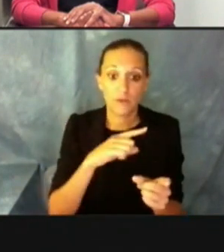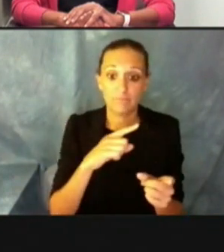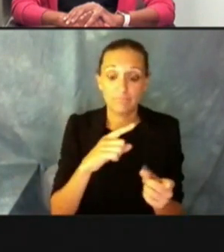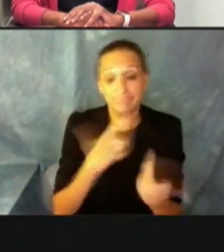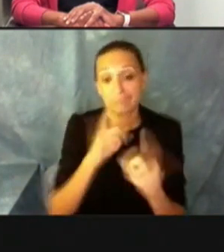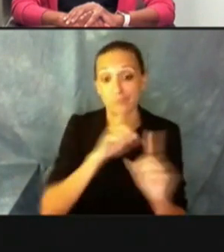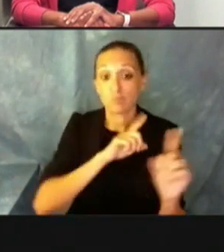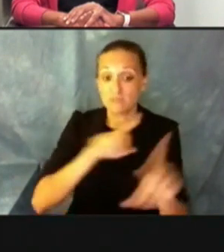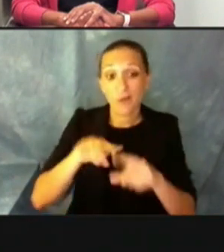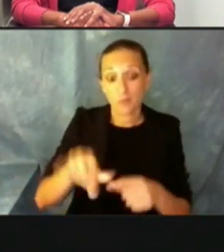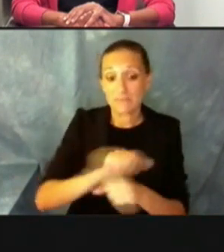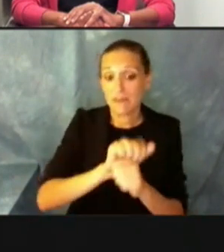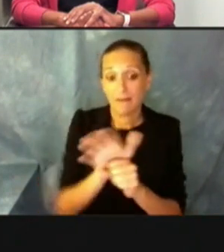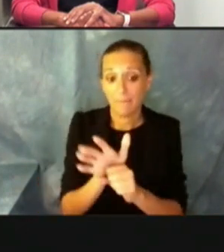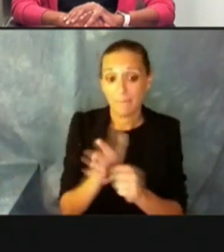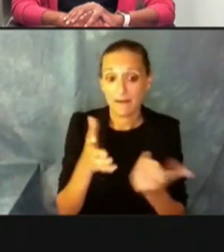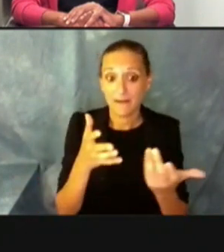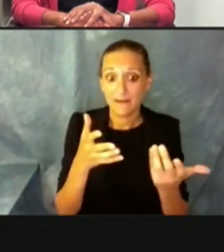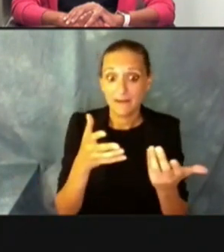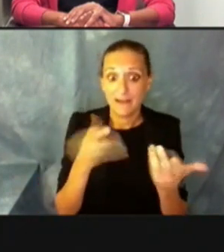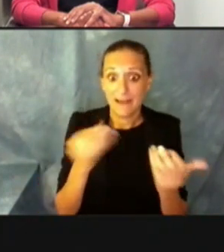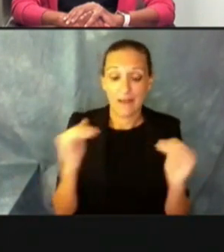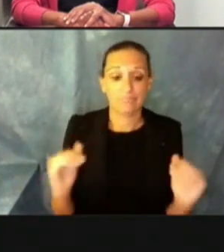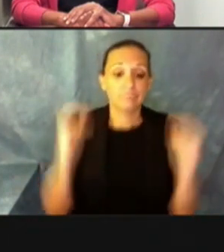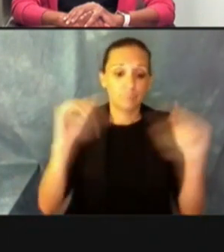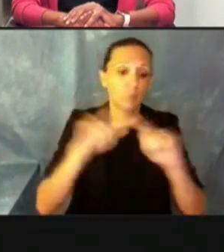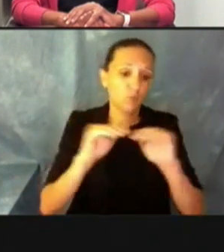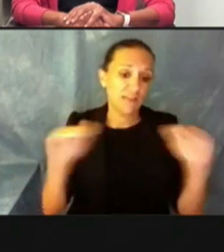respond to this pandemic and move into stage 5.